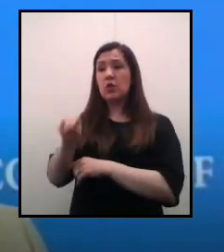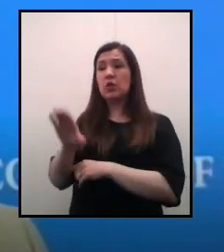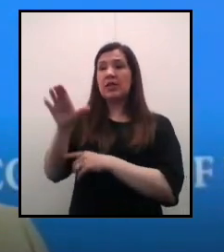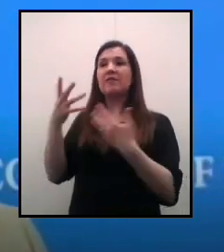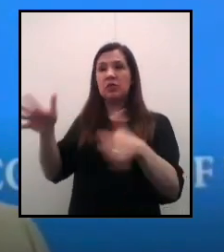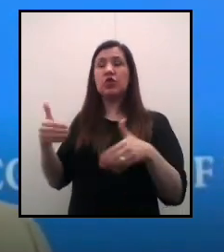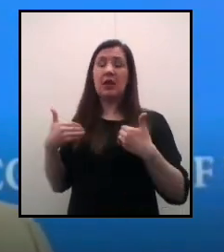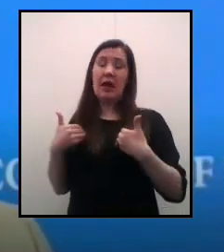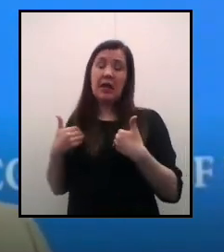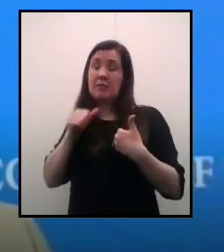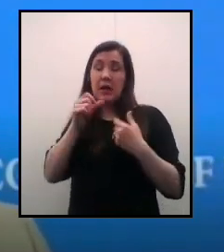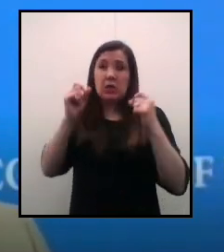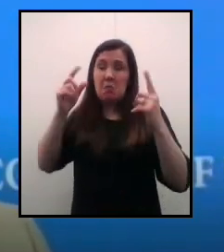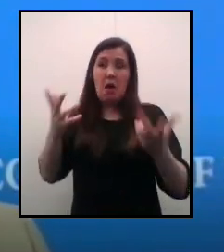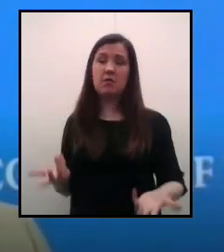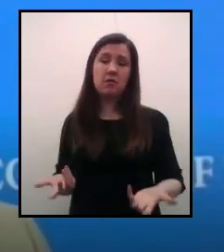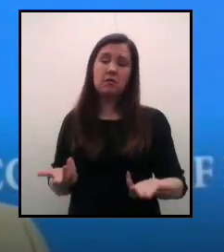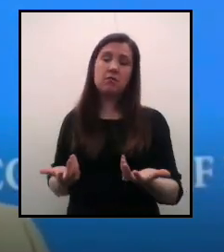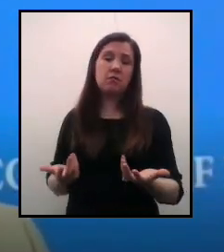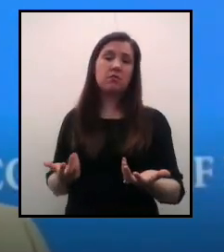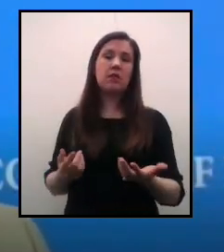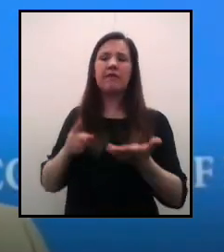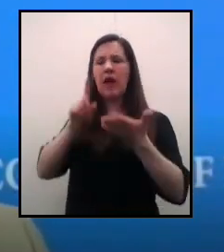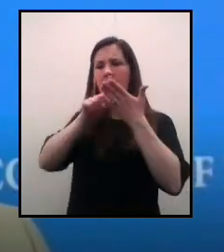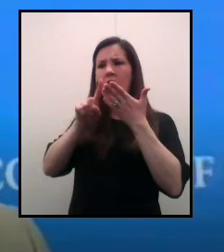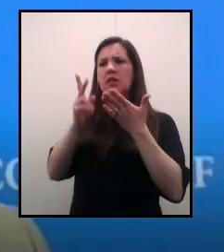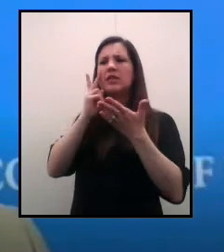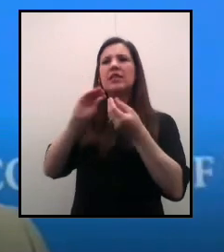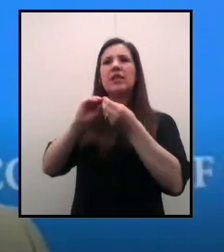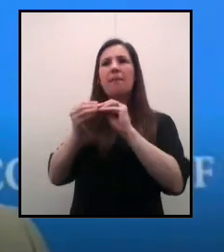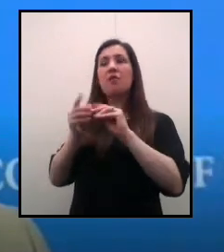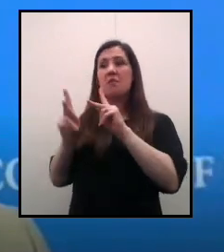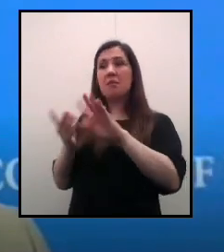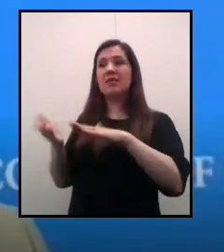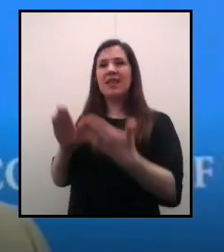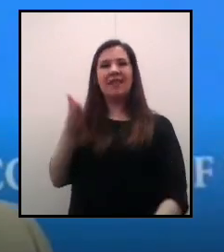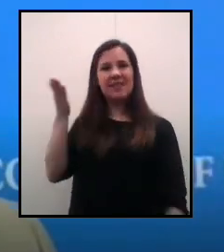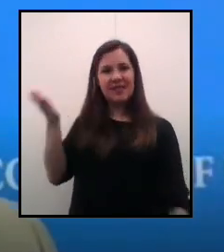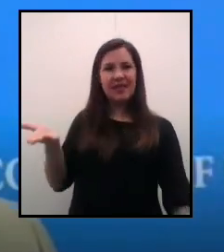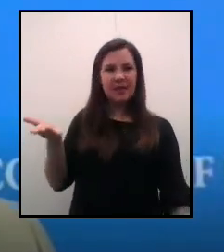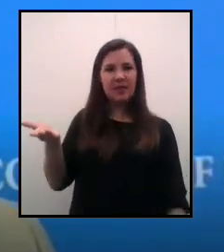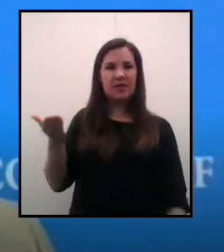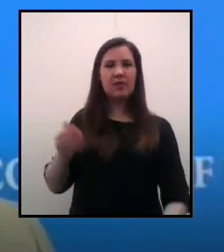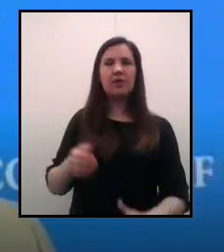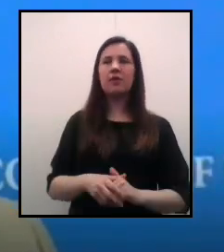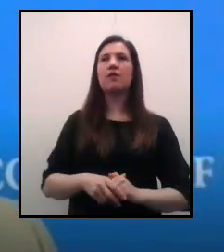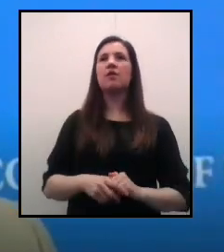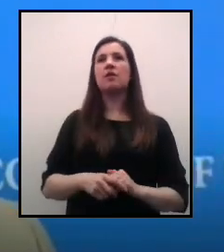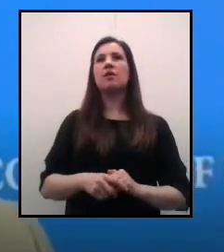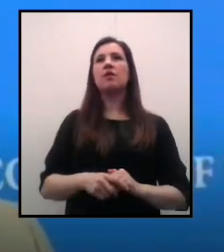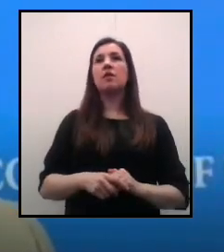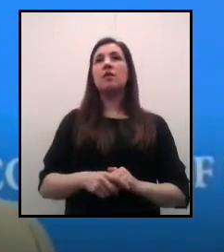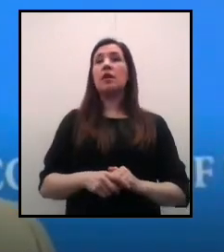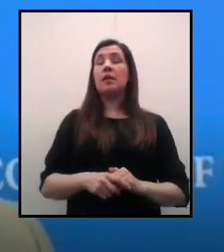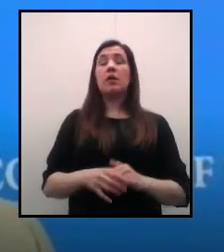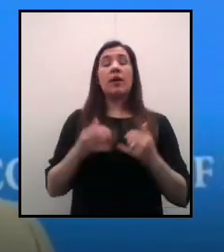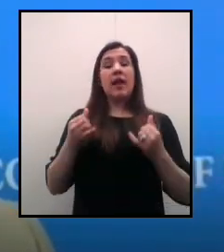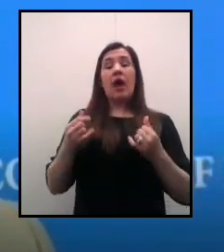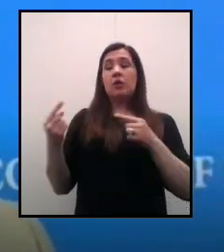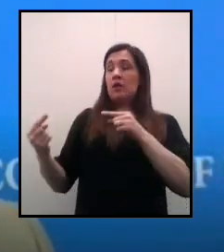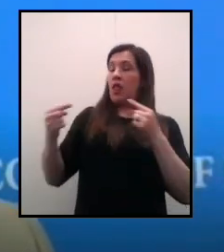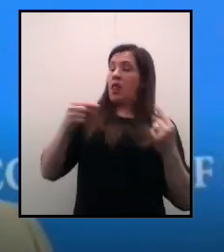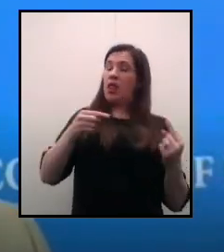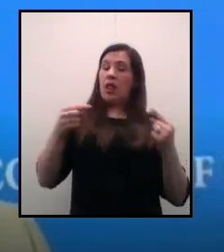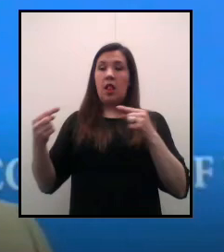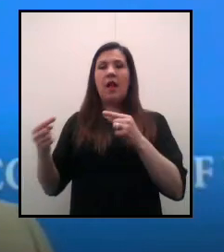it. That didn't surprise me if you just look at the amount of deaths and what they're seeing down there. We're in a battle, a long-term